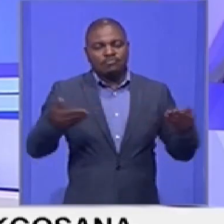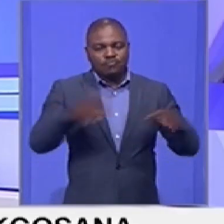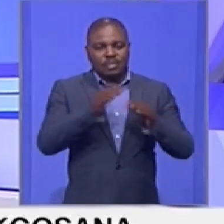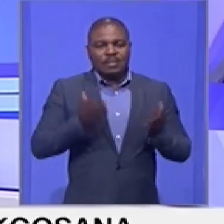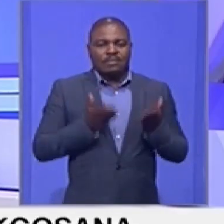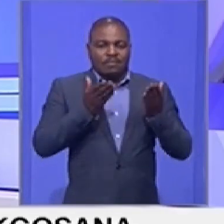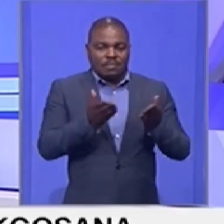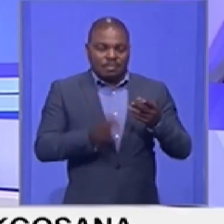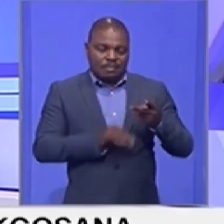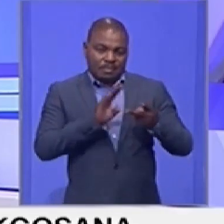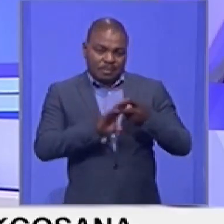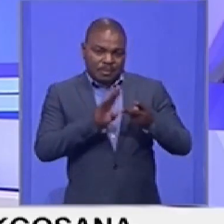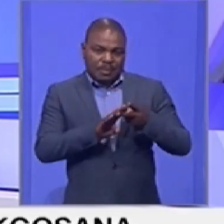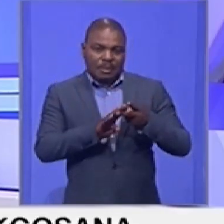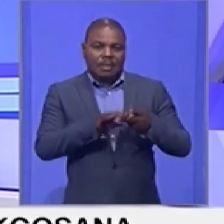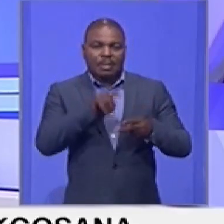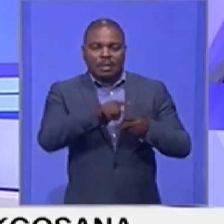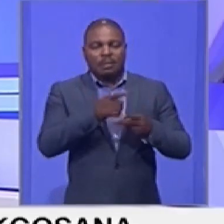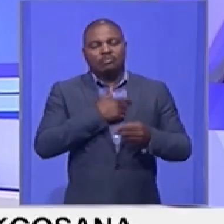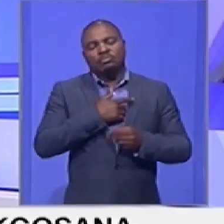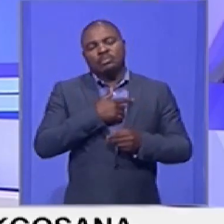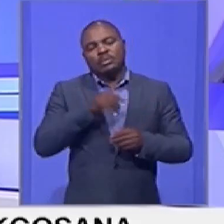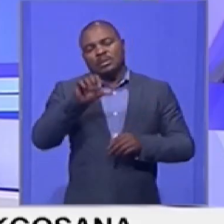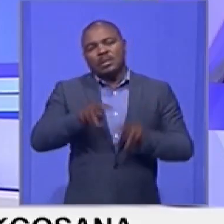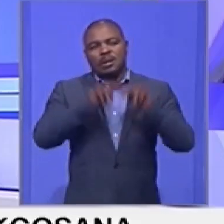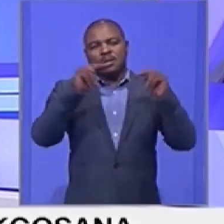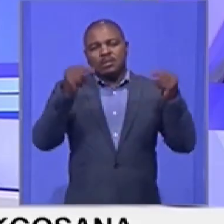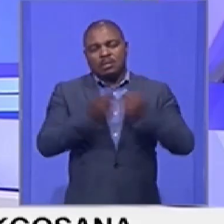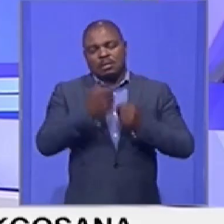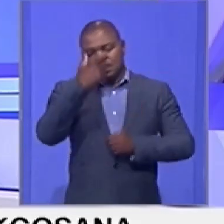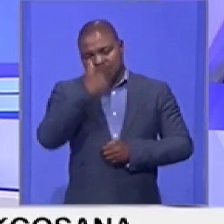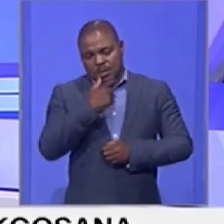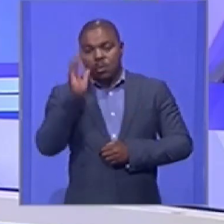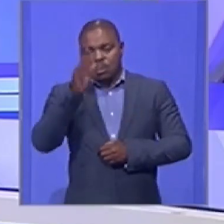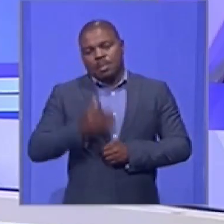gore go tla nna le paka ya kutlobotlhoko ya bosetšhaba.